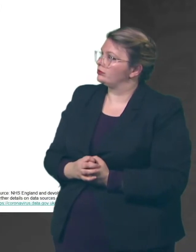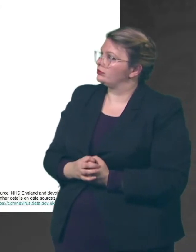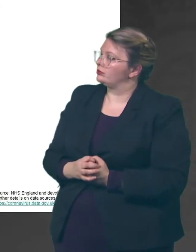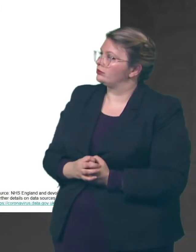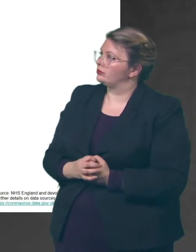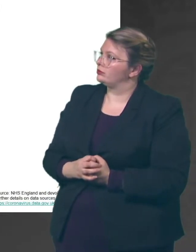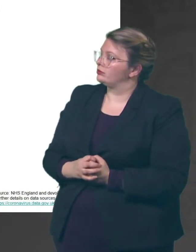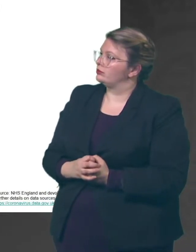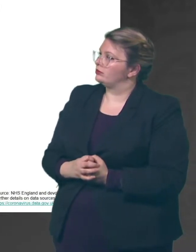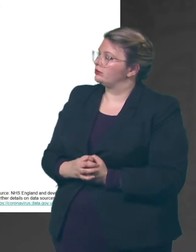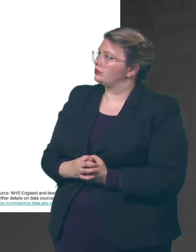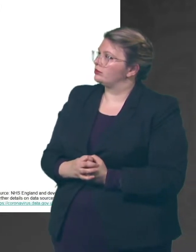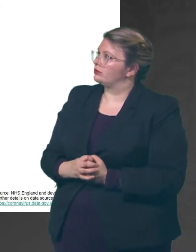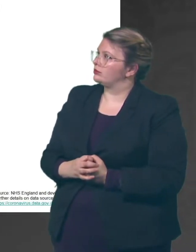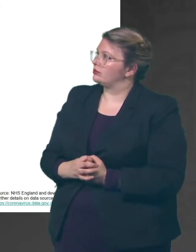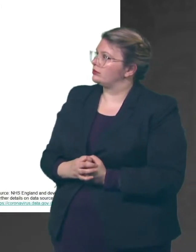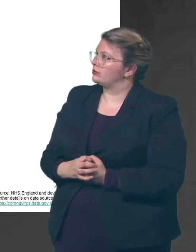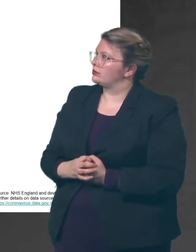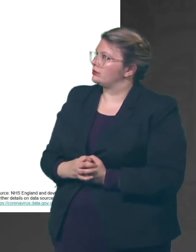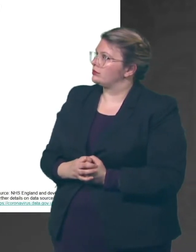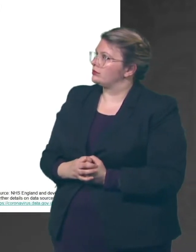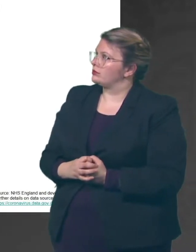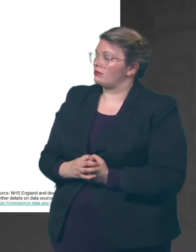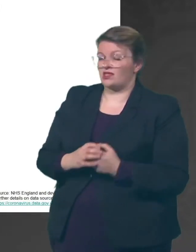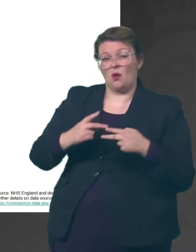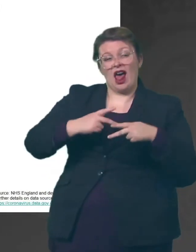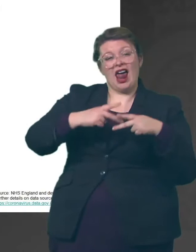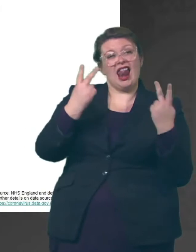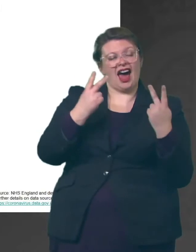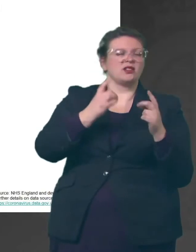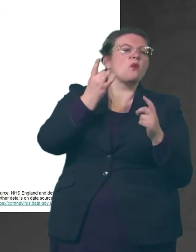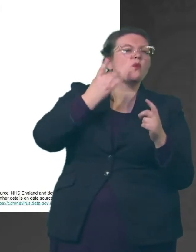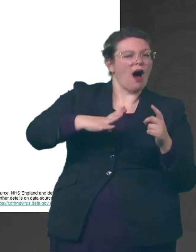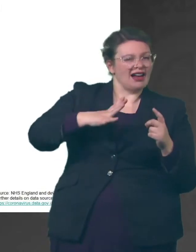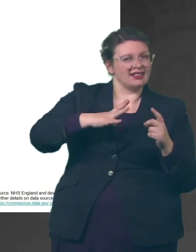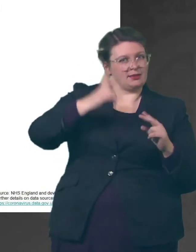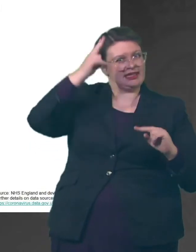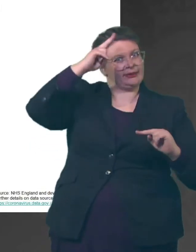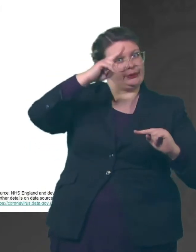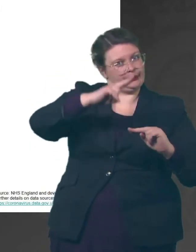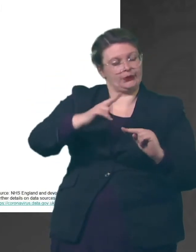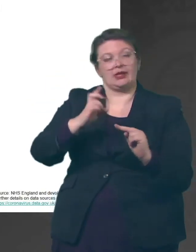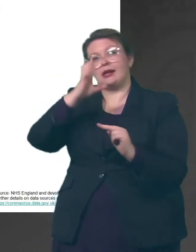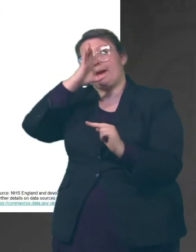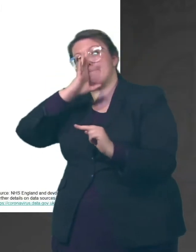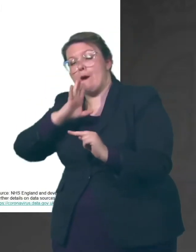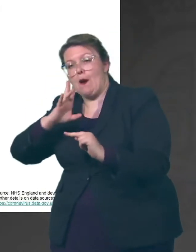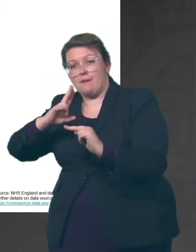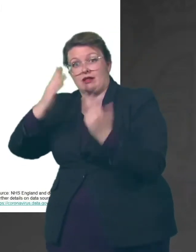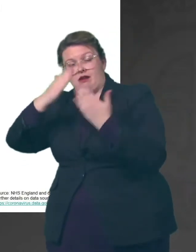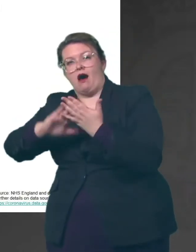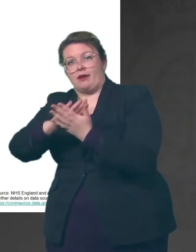green, areas where the rate of change has decreased. And you can see